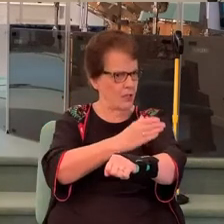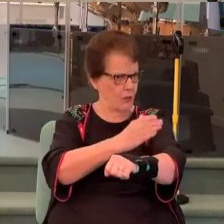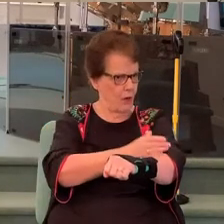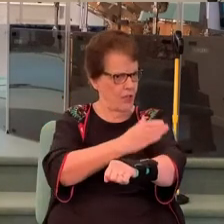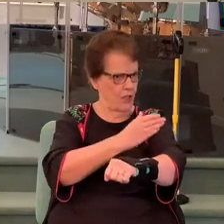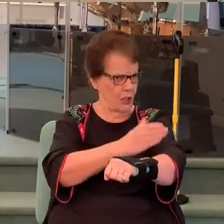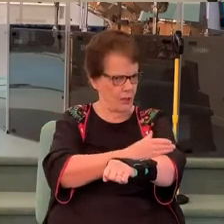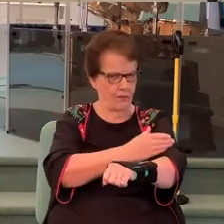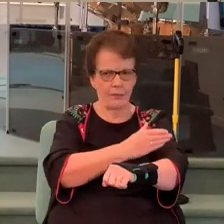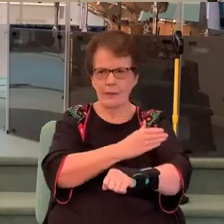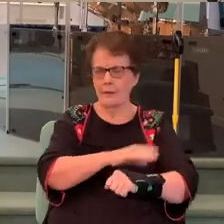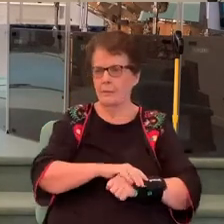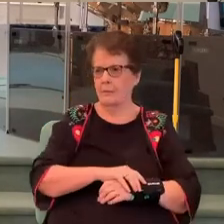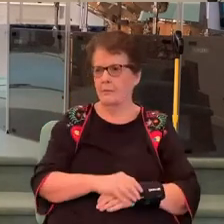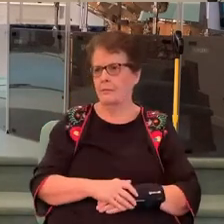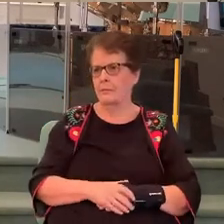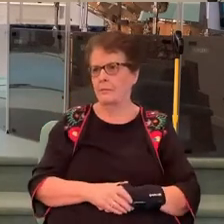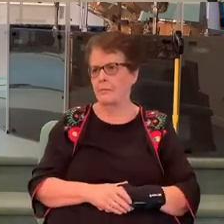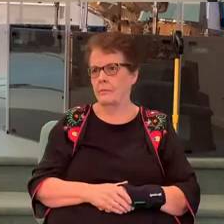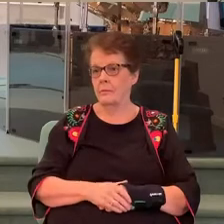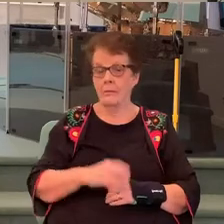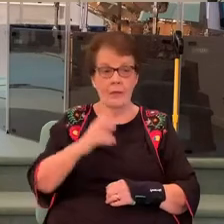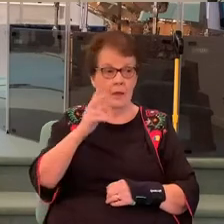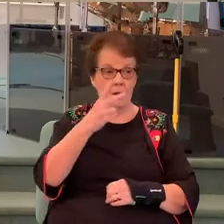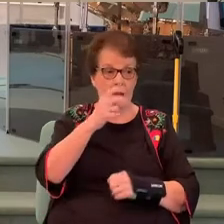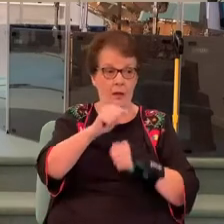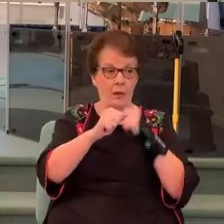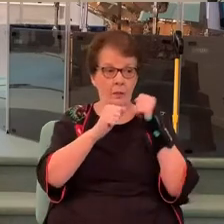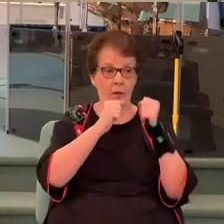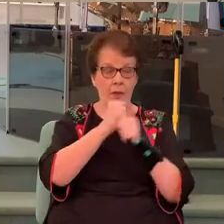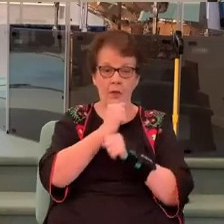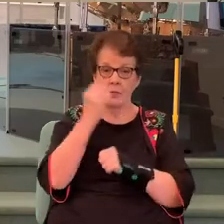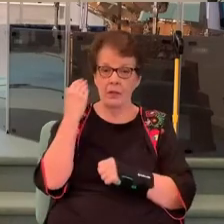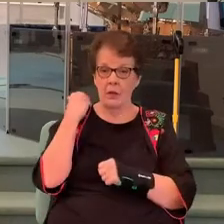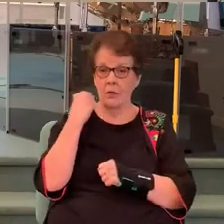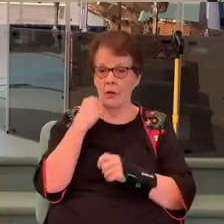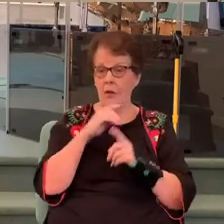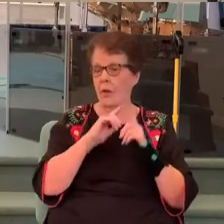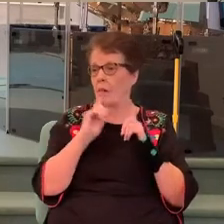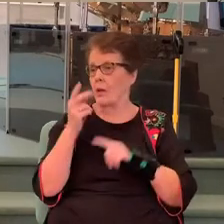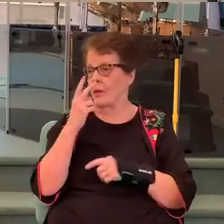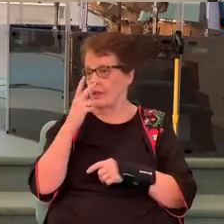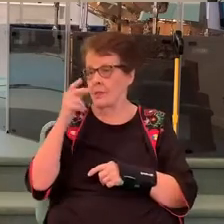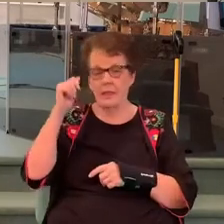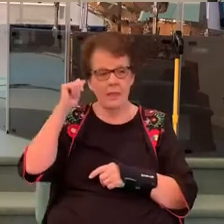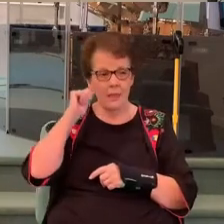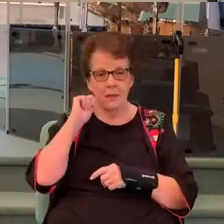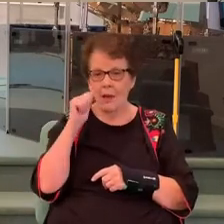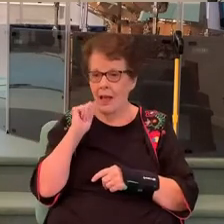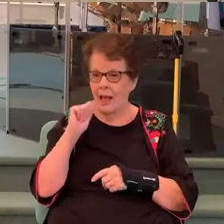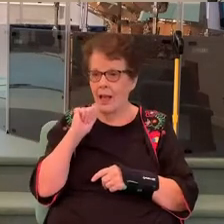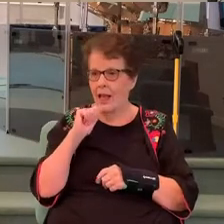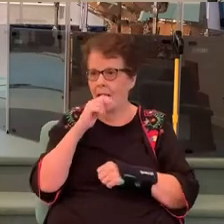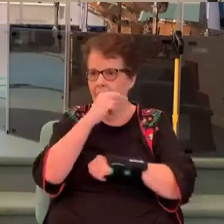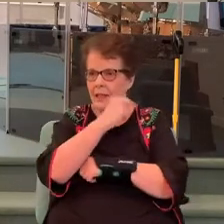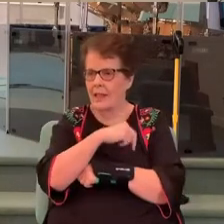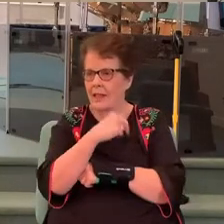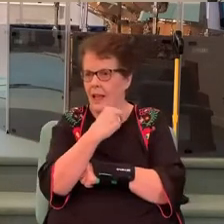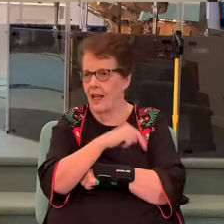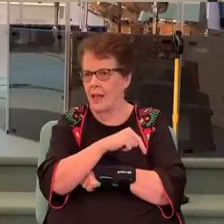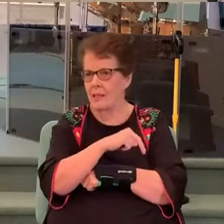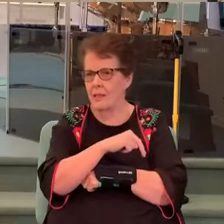I remember a couple of years ago going to see my aunt in the hospital. She had been sick and it had just been a